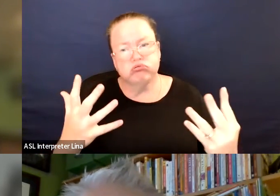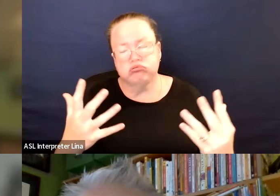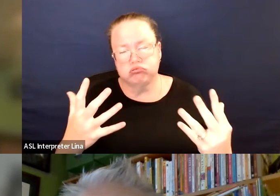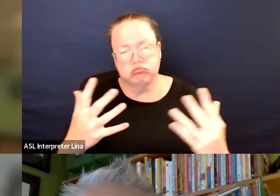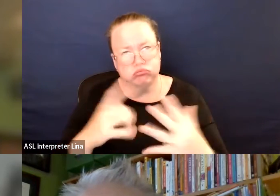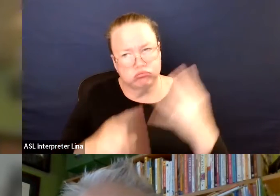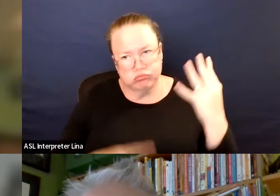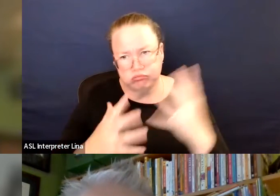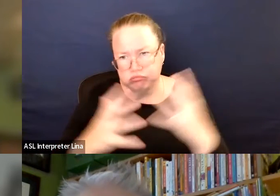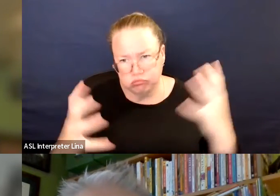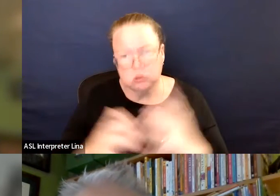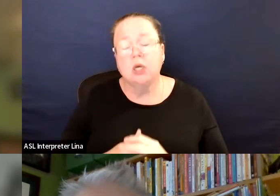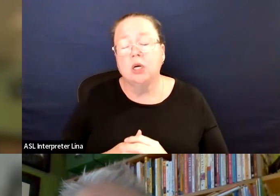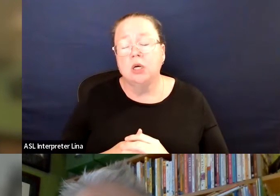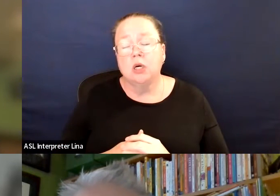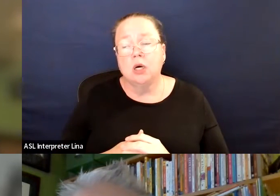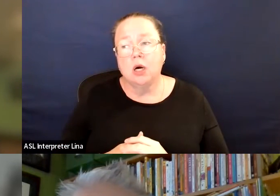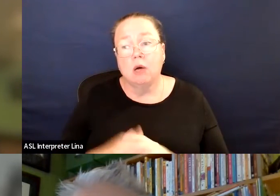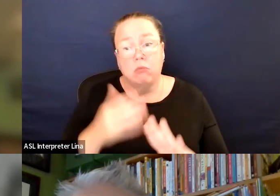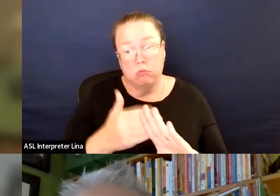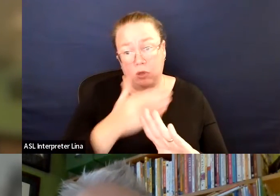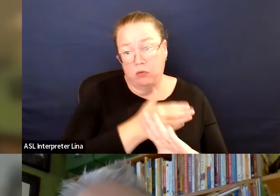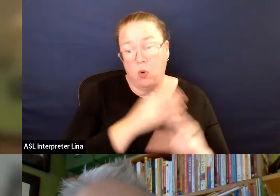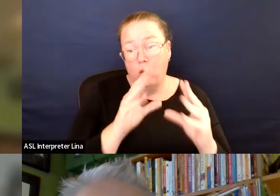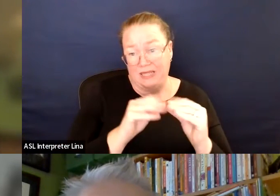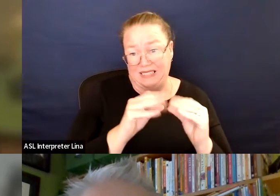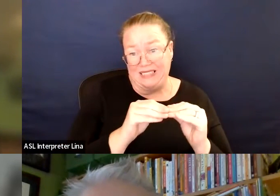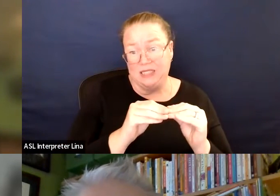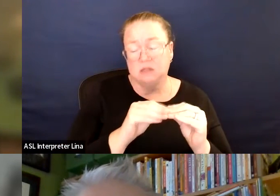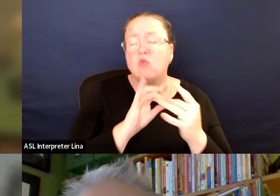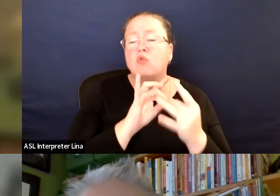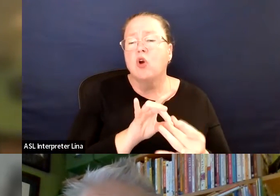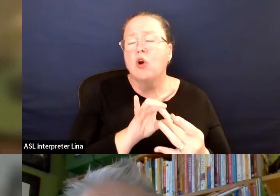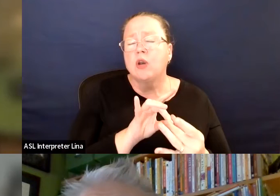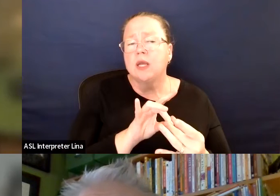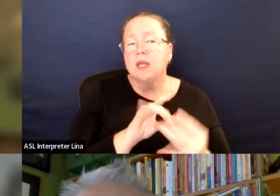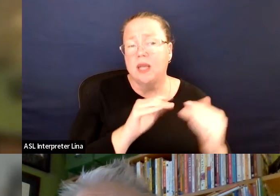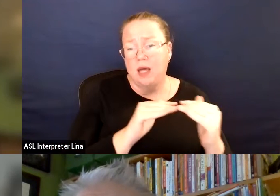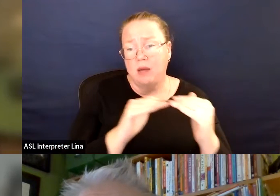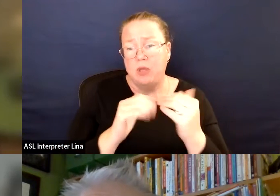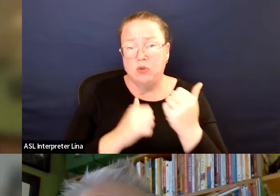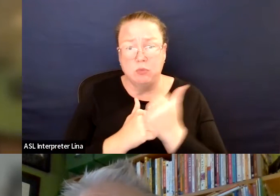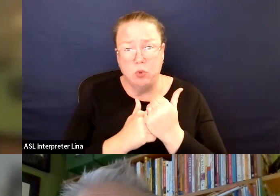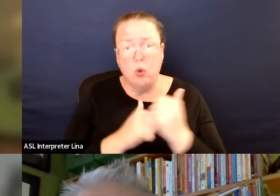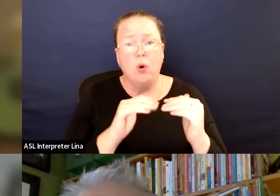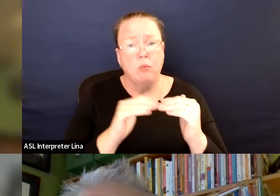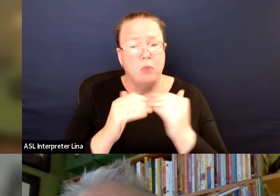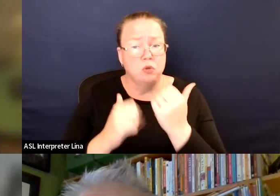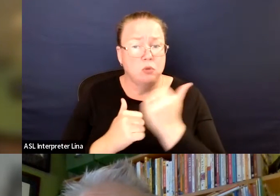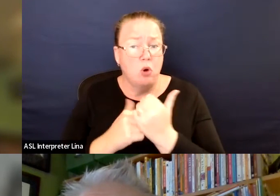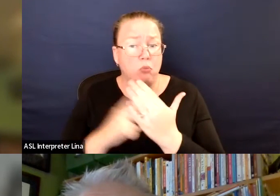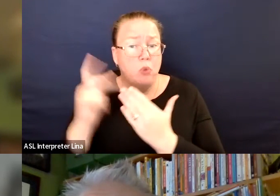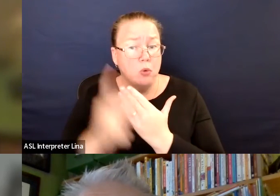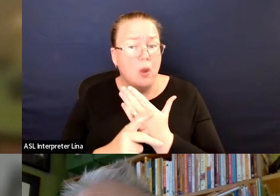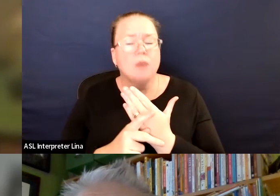In the previous session we had with regards to peer support and peer support programs,